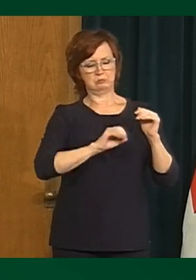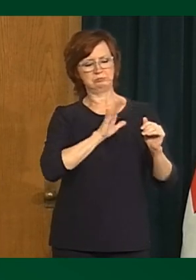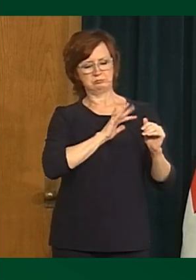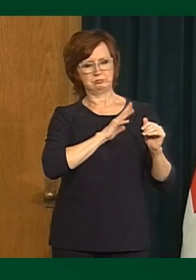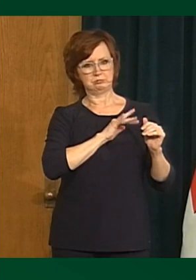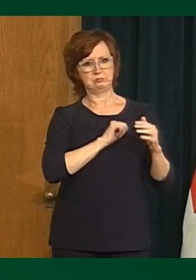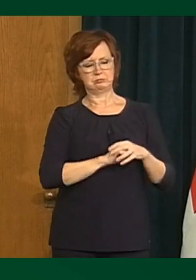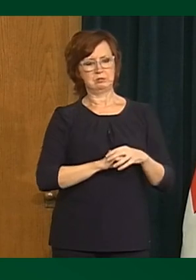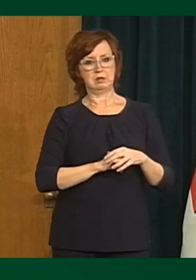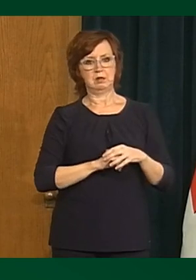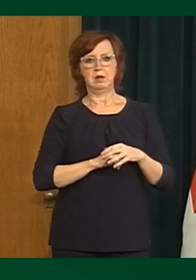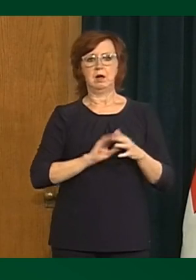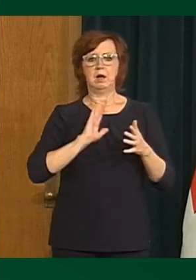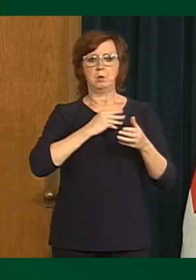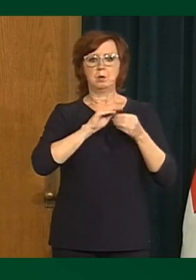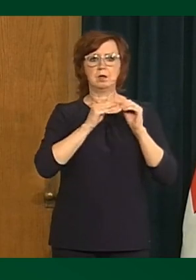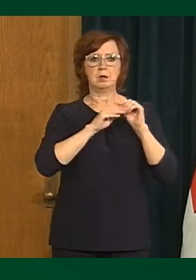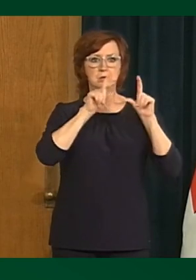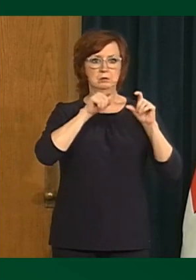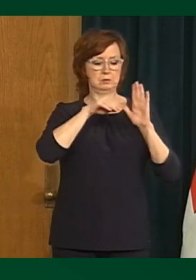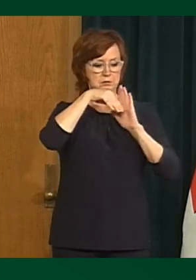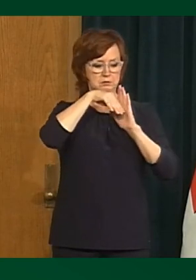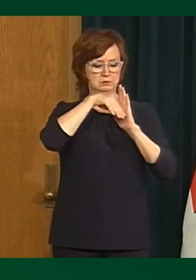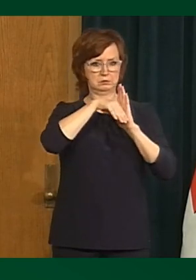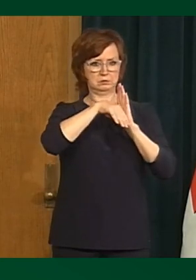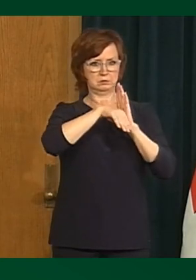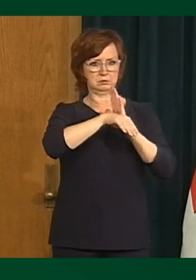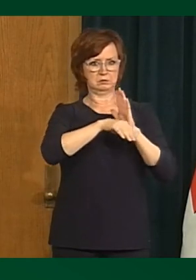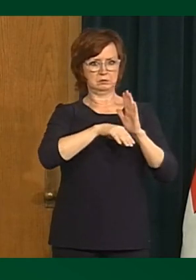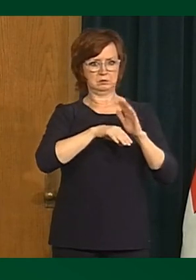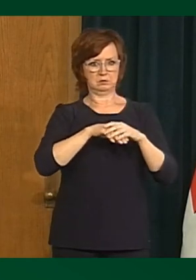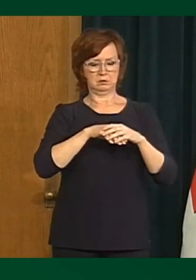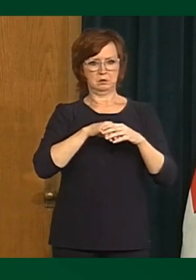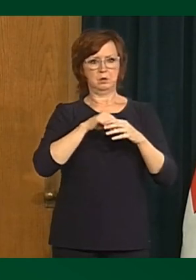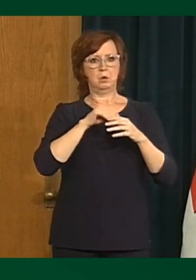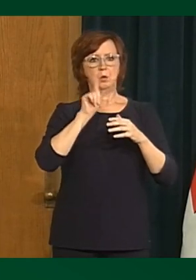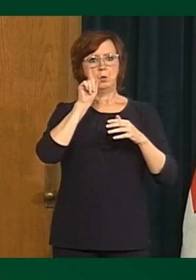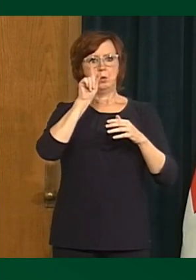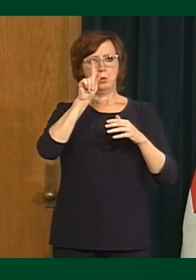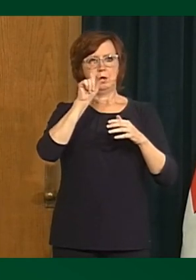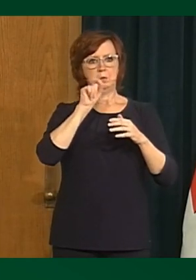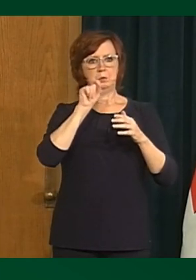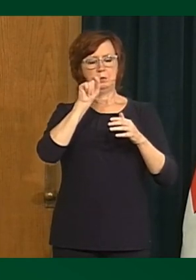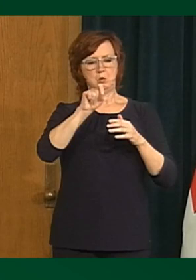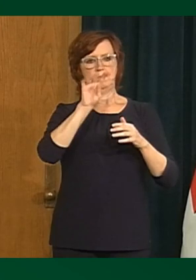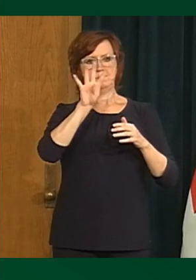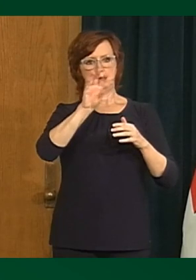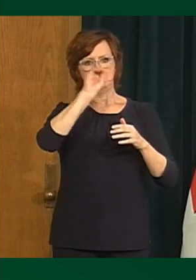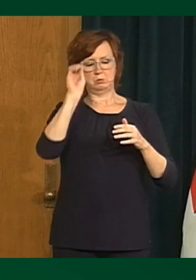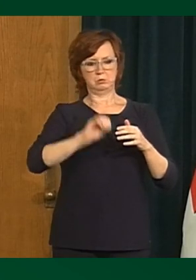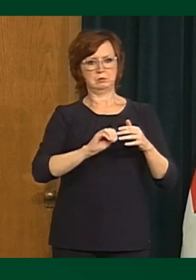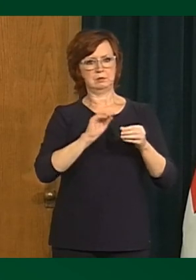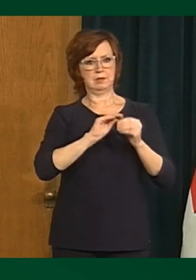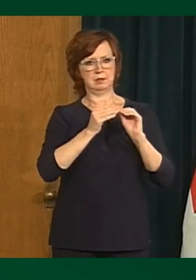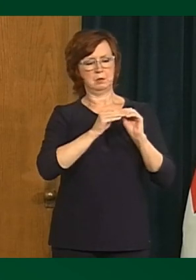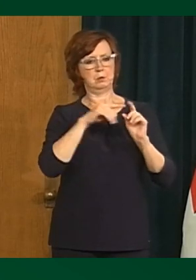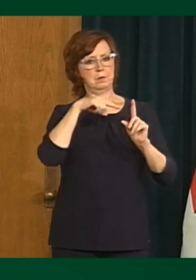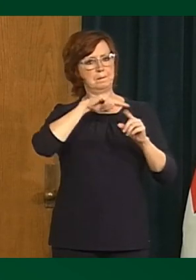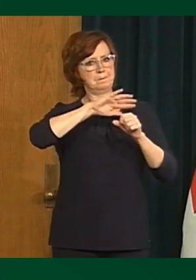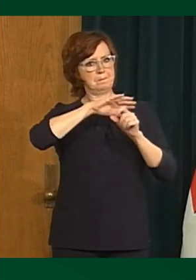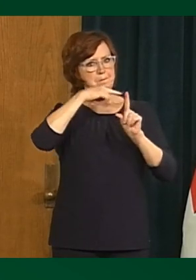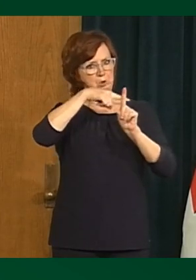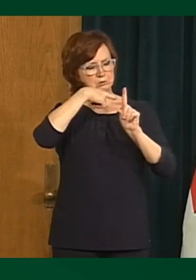come down, the proportion that tests positive is very low, is 1.4%, and in central parts of the province it's